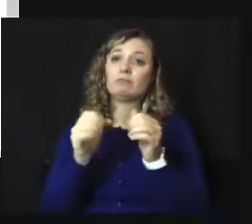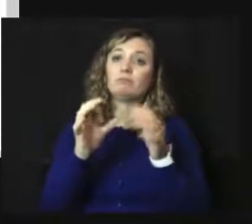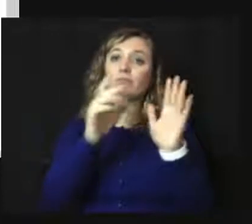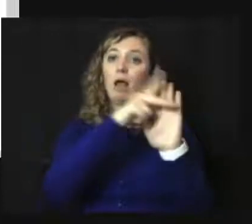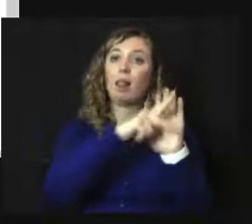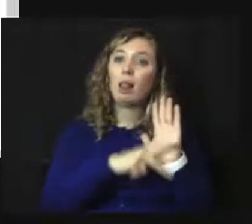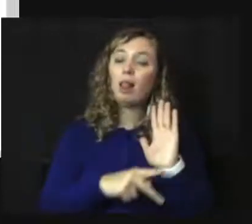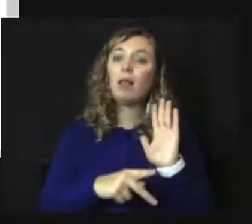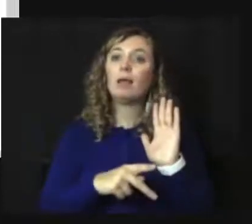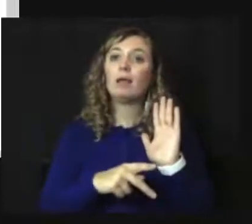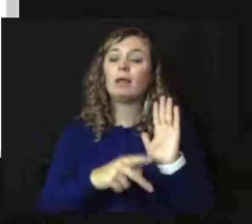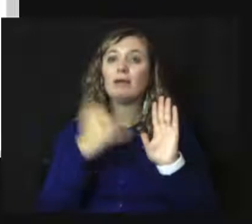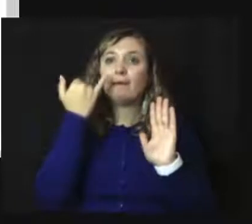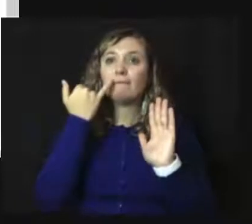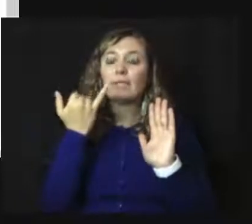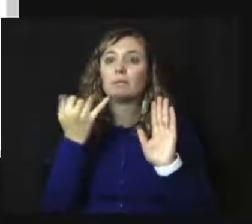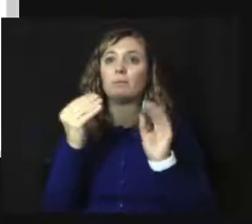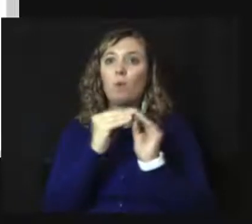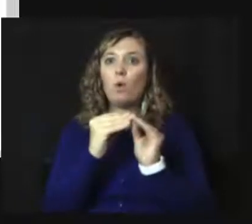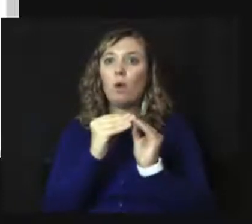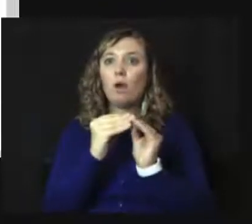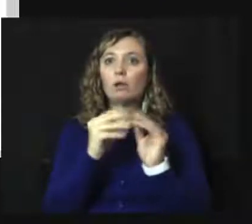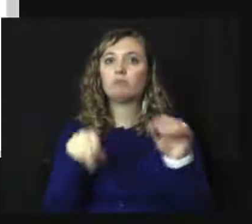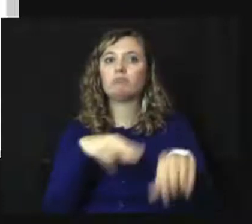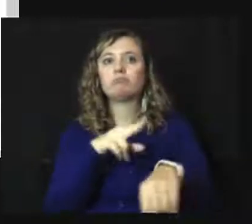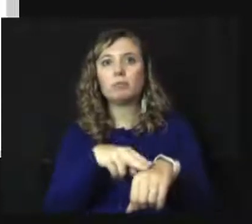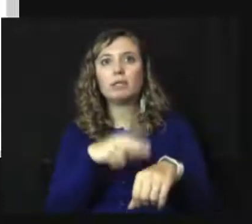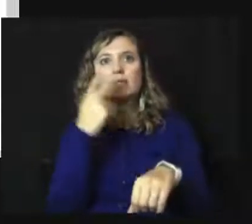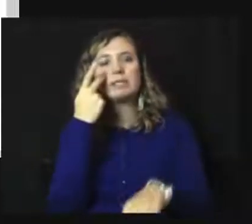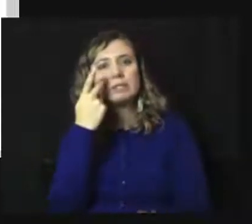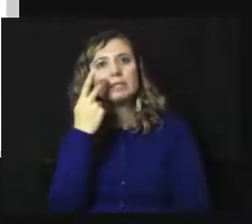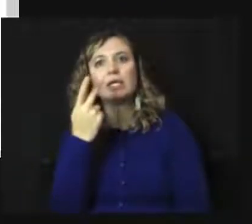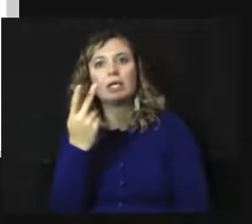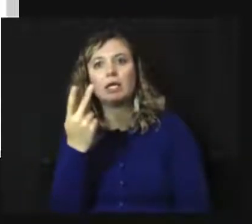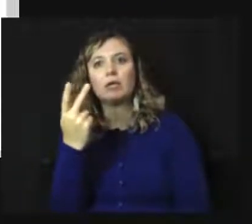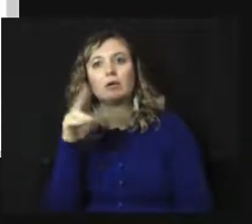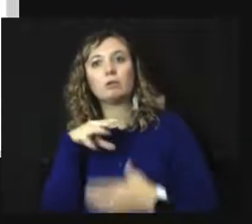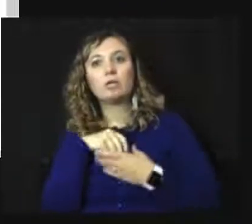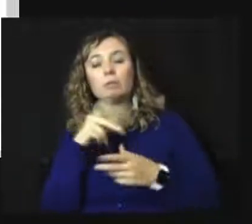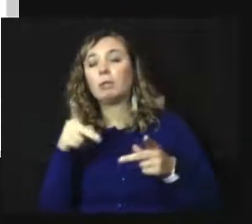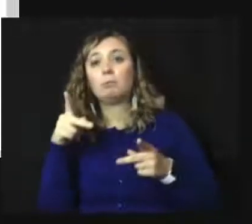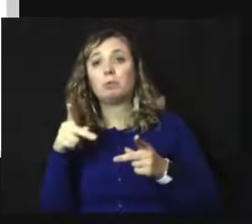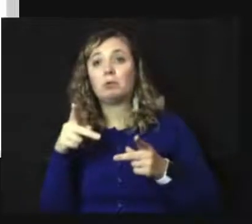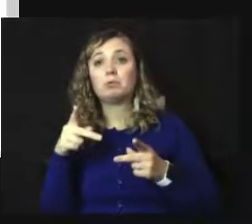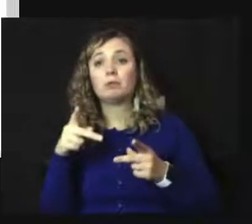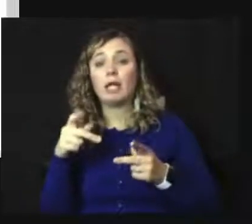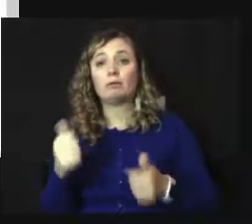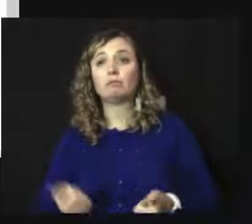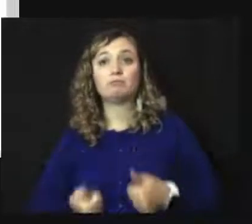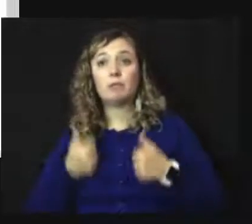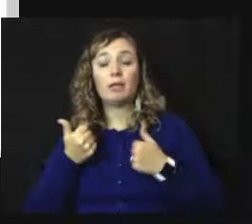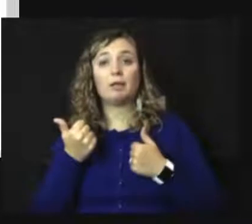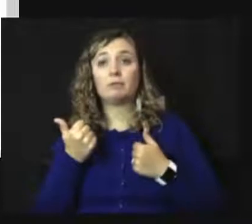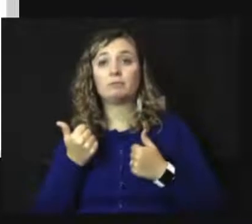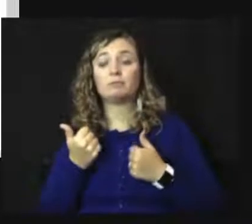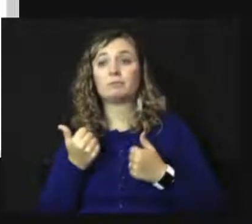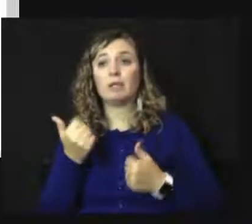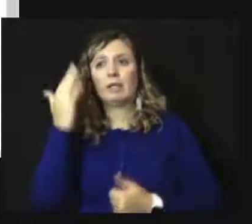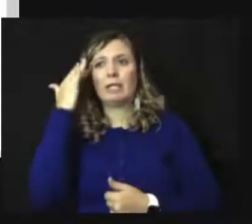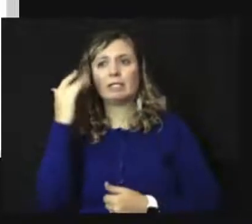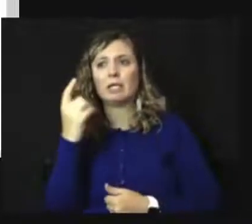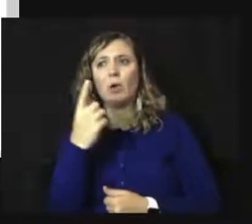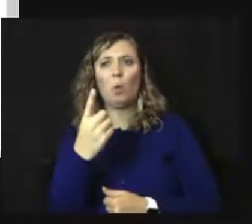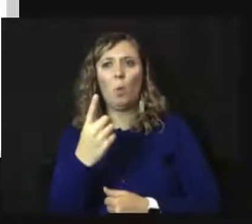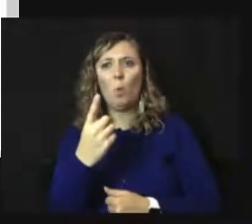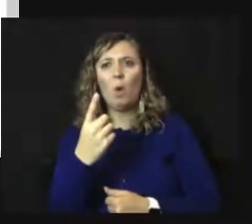normalized to see that autistic people who are just like people who exist, I think it's something like 1 in 68 people are diagnosed with autism, which is a pretty